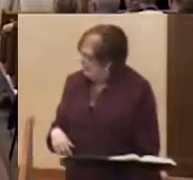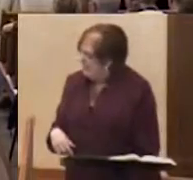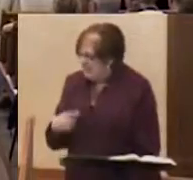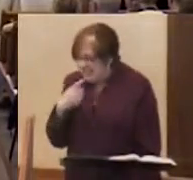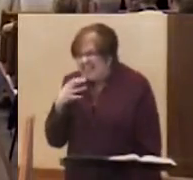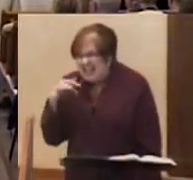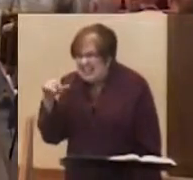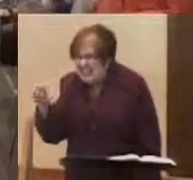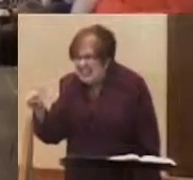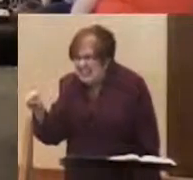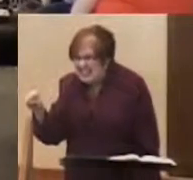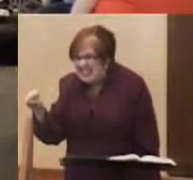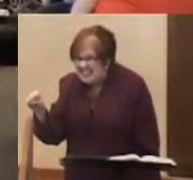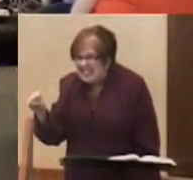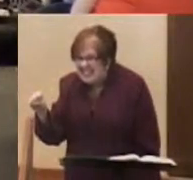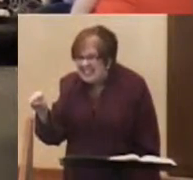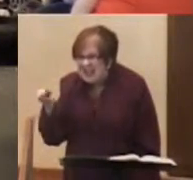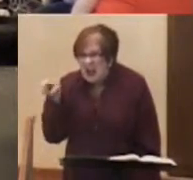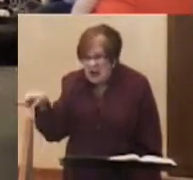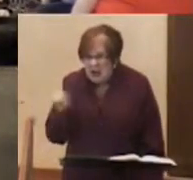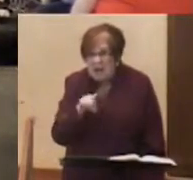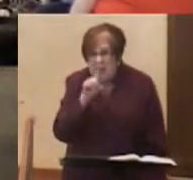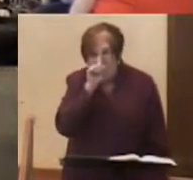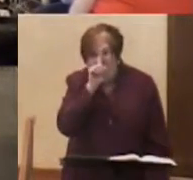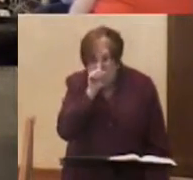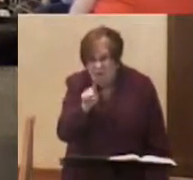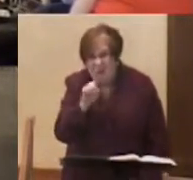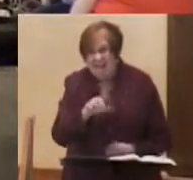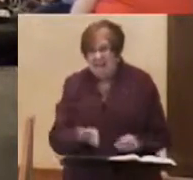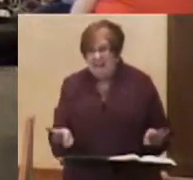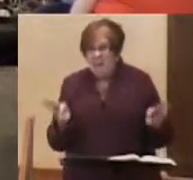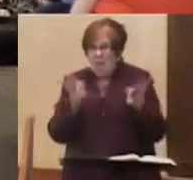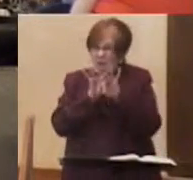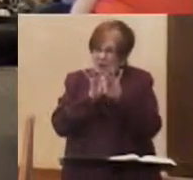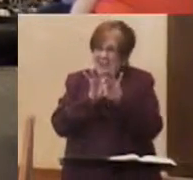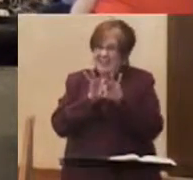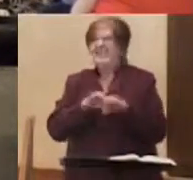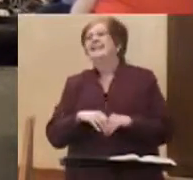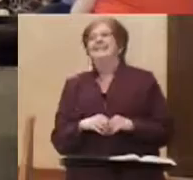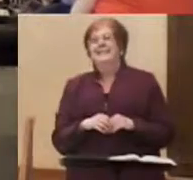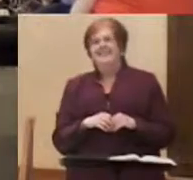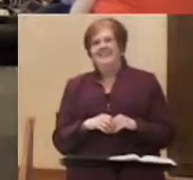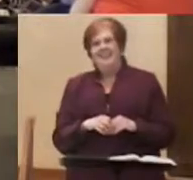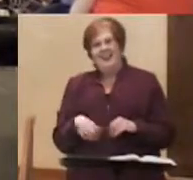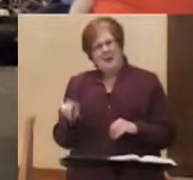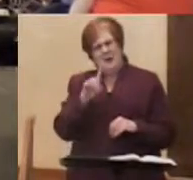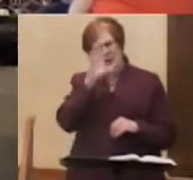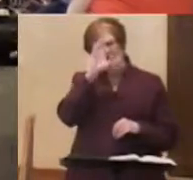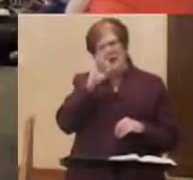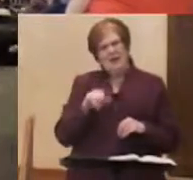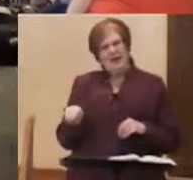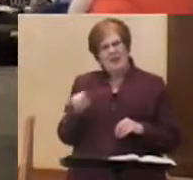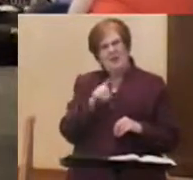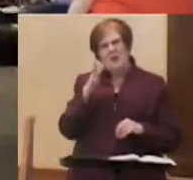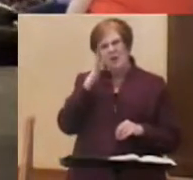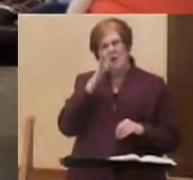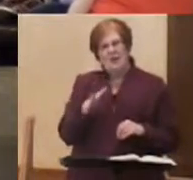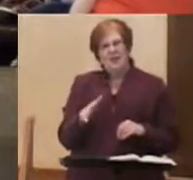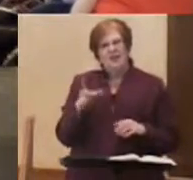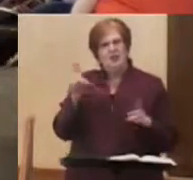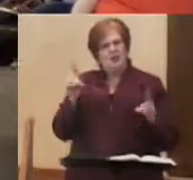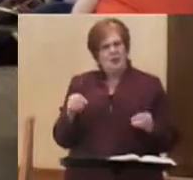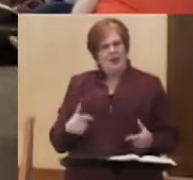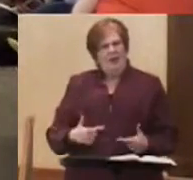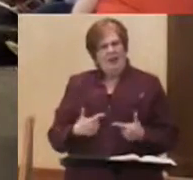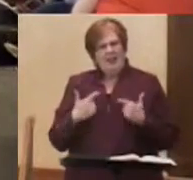Say yes. You are really important. Do you know that what you will do in